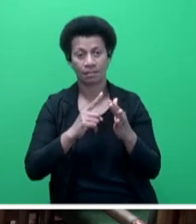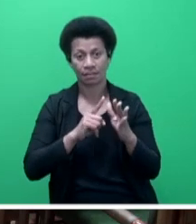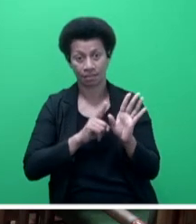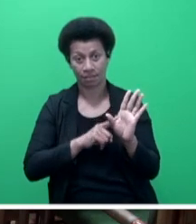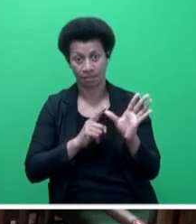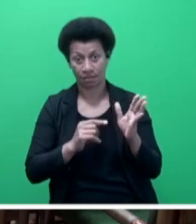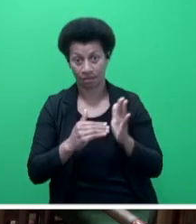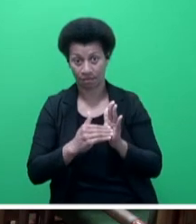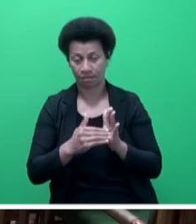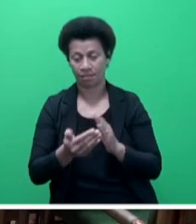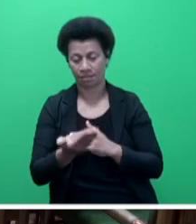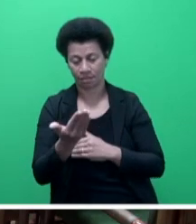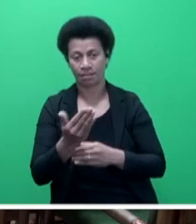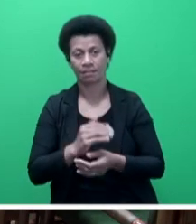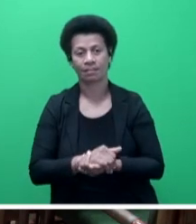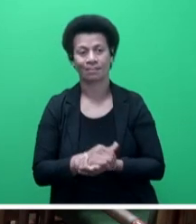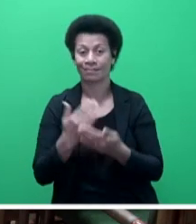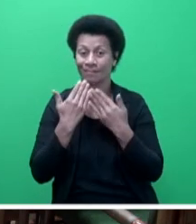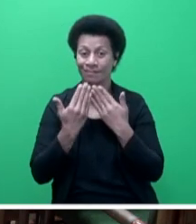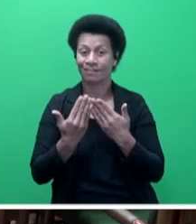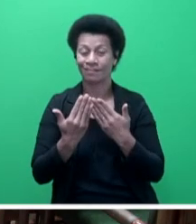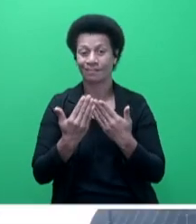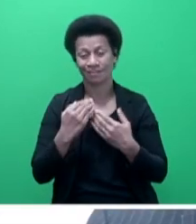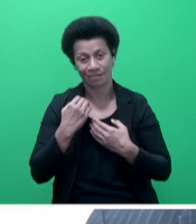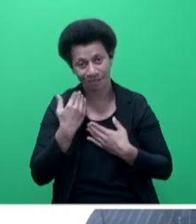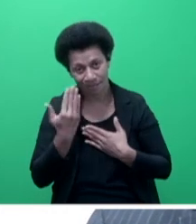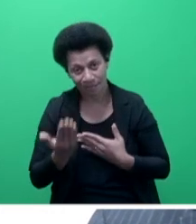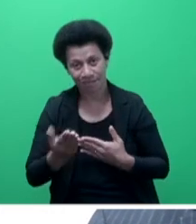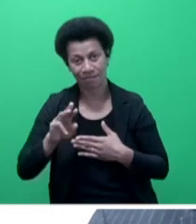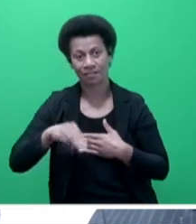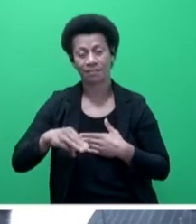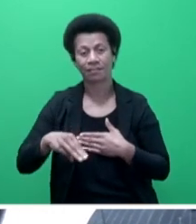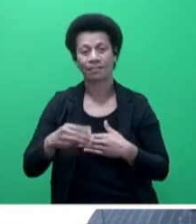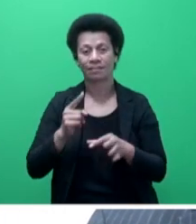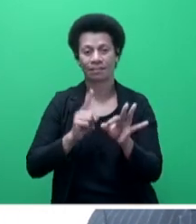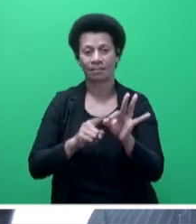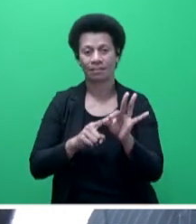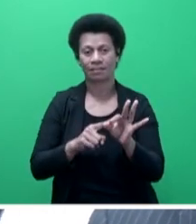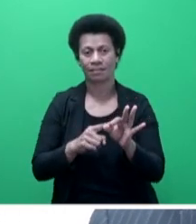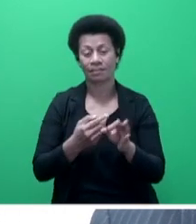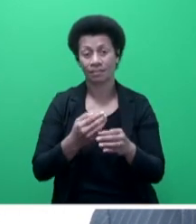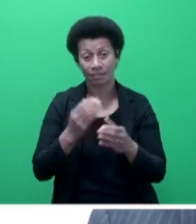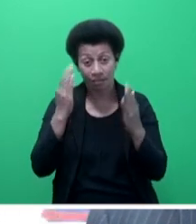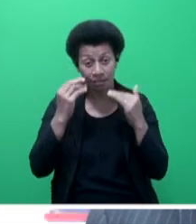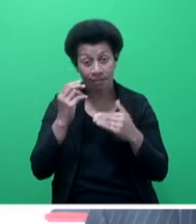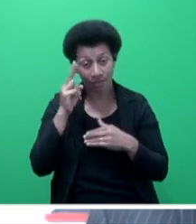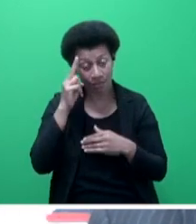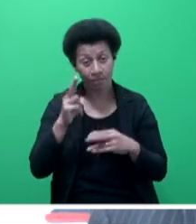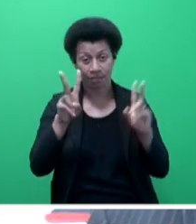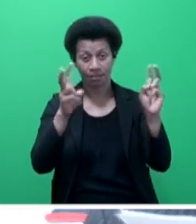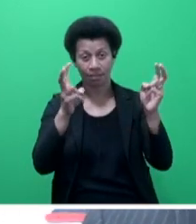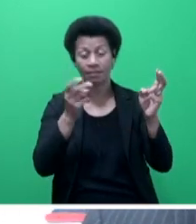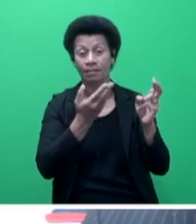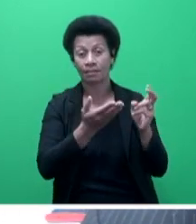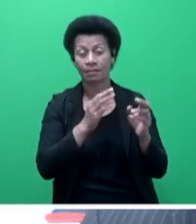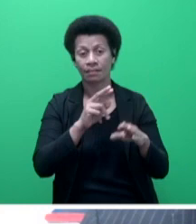Thank you, Mr. Speaker, sir. I'd like to thank the Honourable Member for the question. Mr. Speaker, sir, as highlighted in Parliament, government has supported